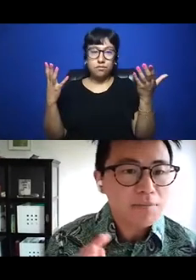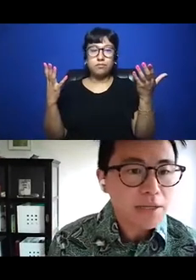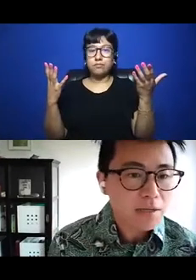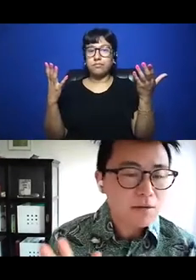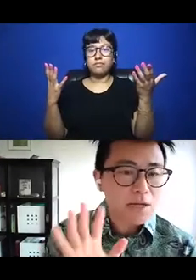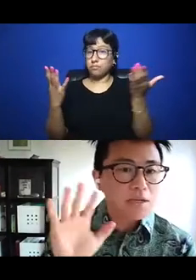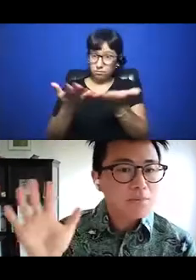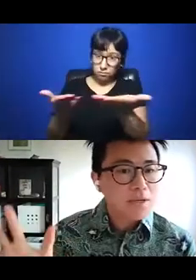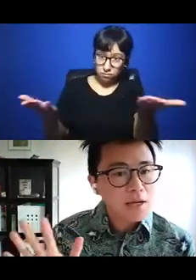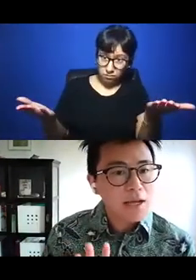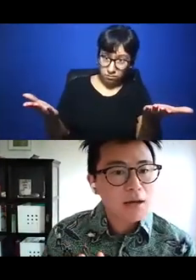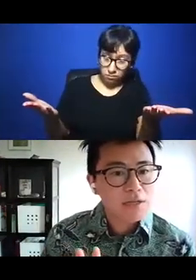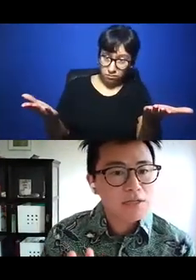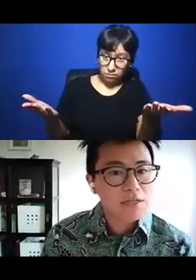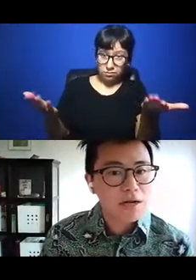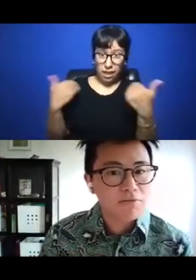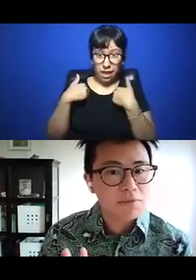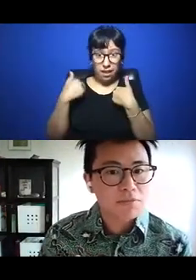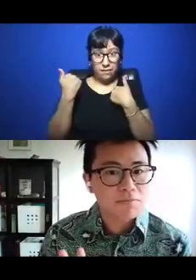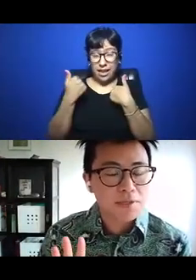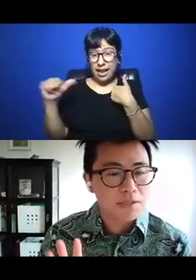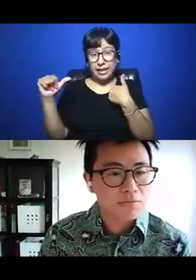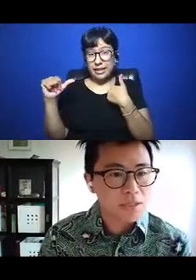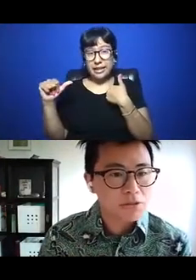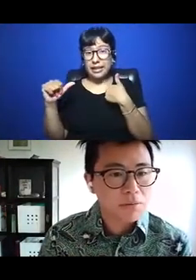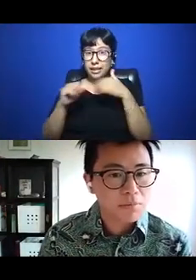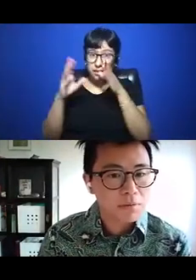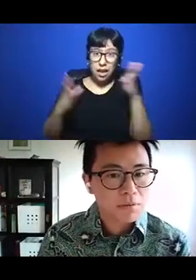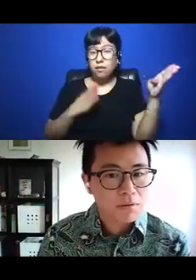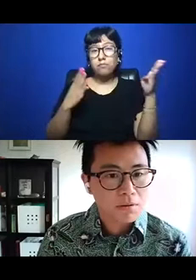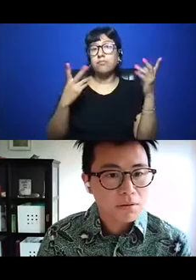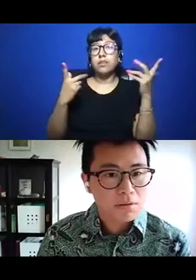was anybody here, has anybody had an account get shut down from Zoom because of censorship?